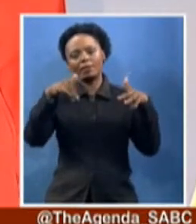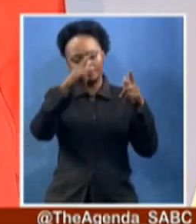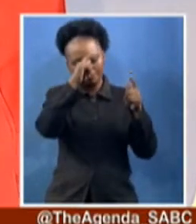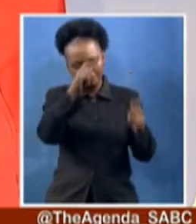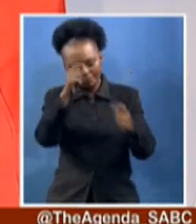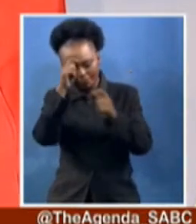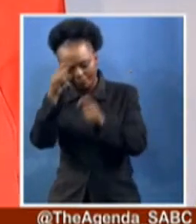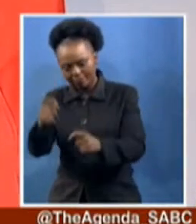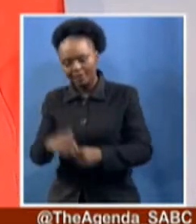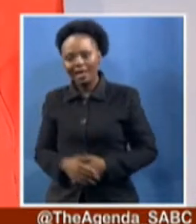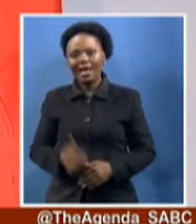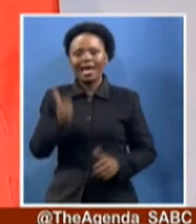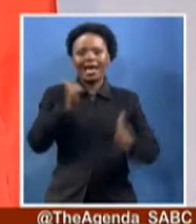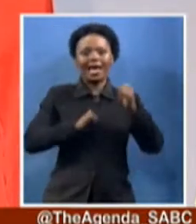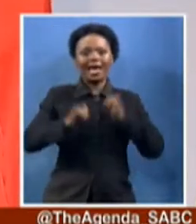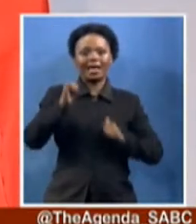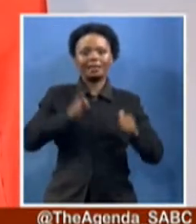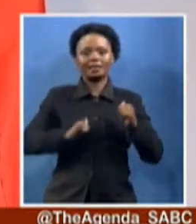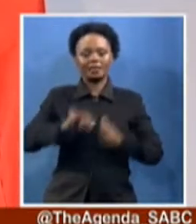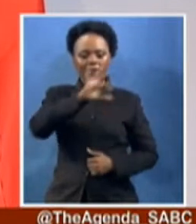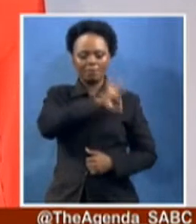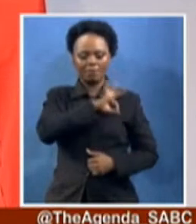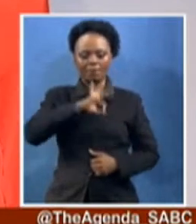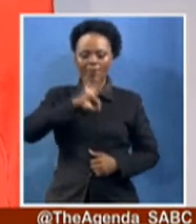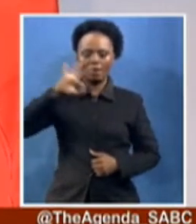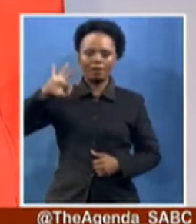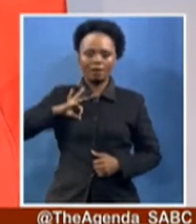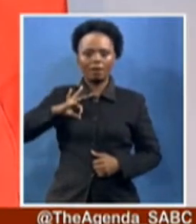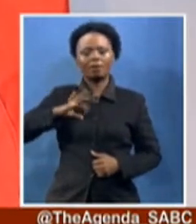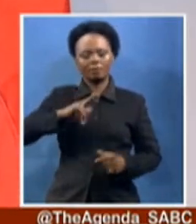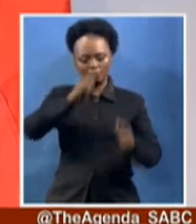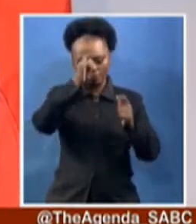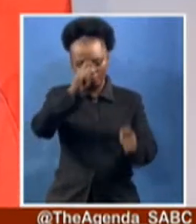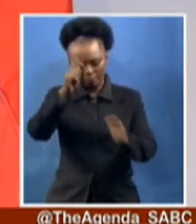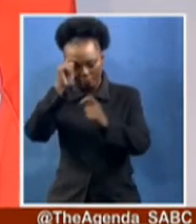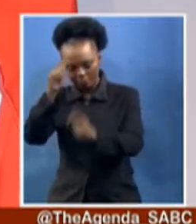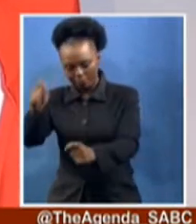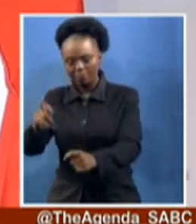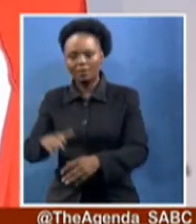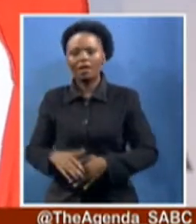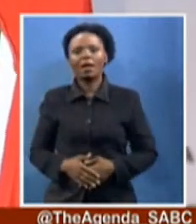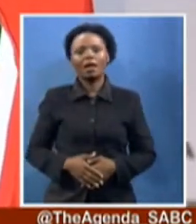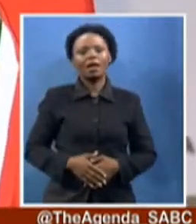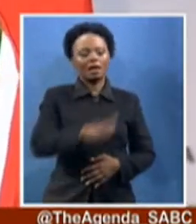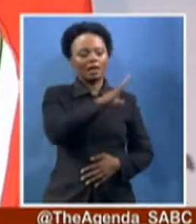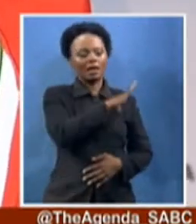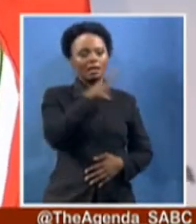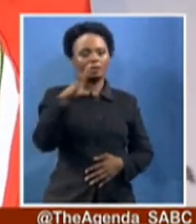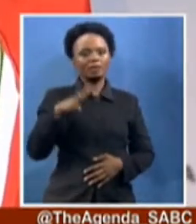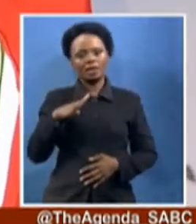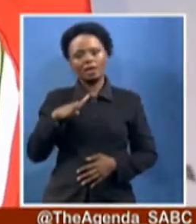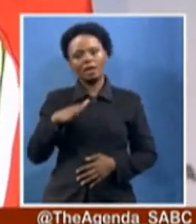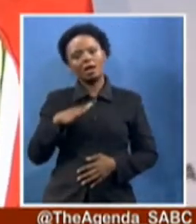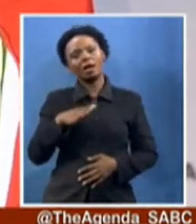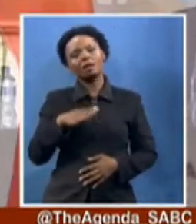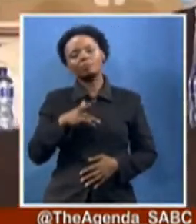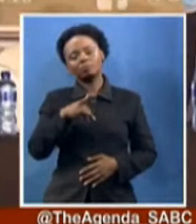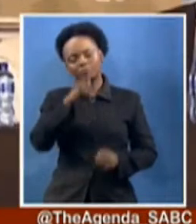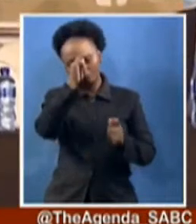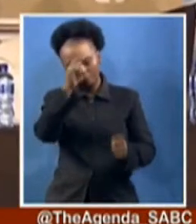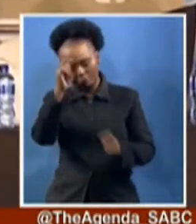the councillors, my DG, and everyone who's present